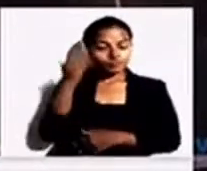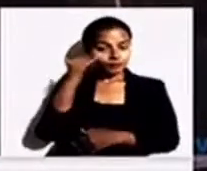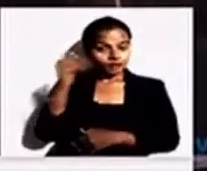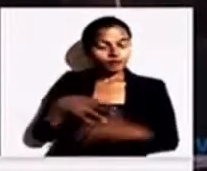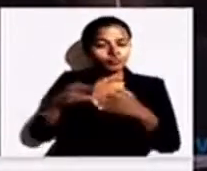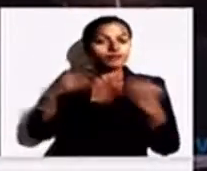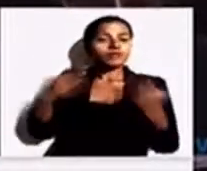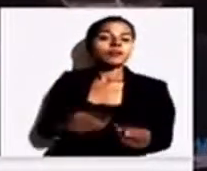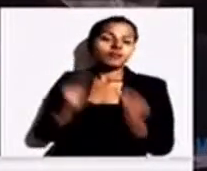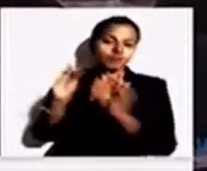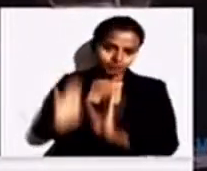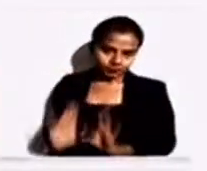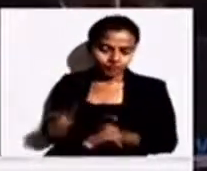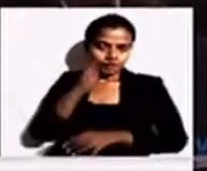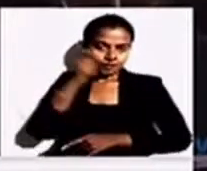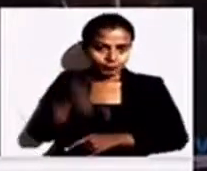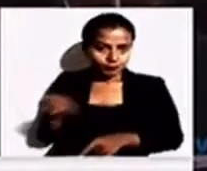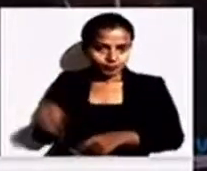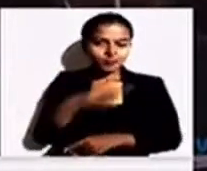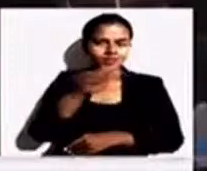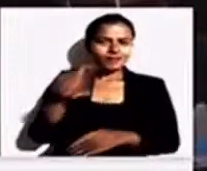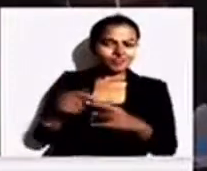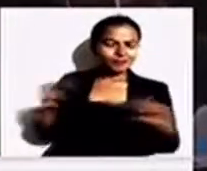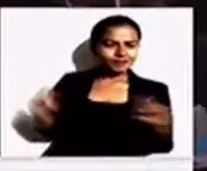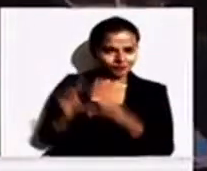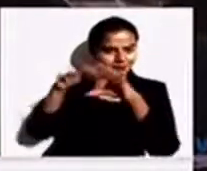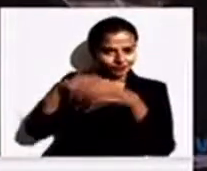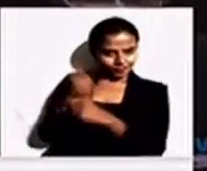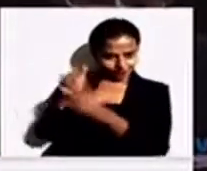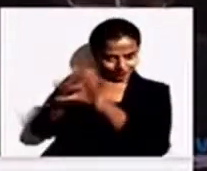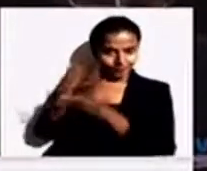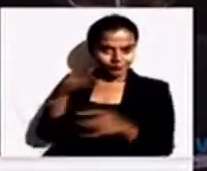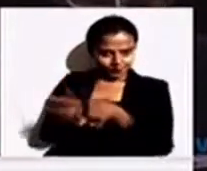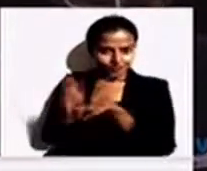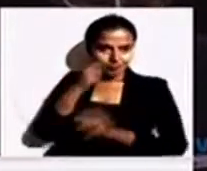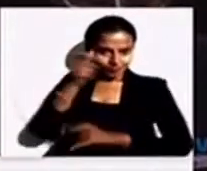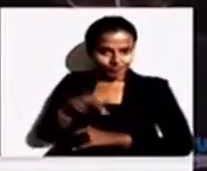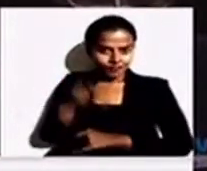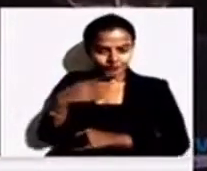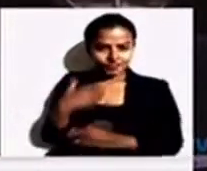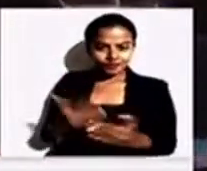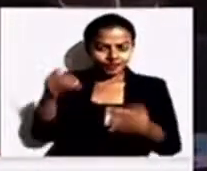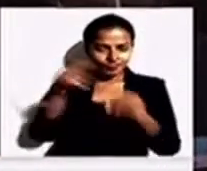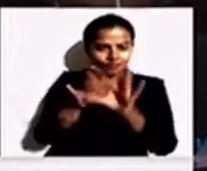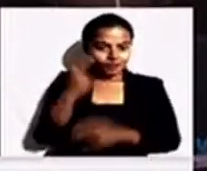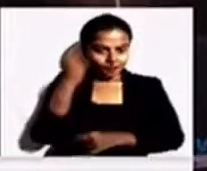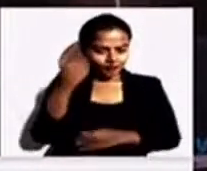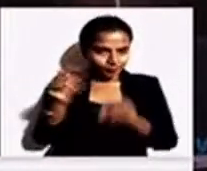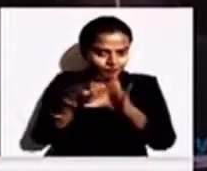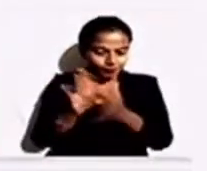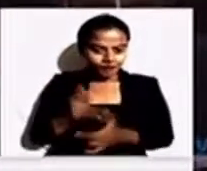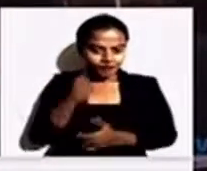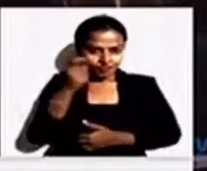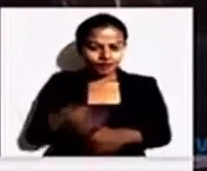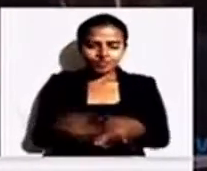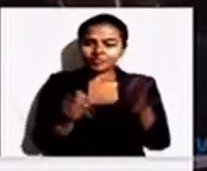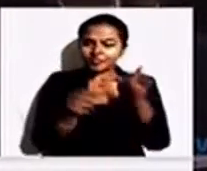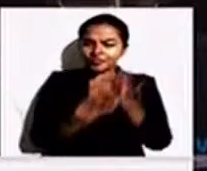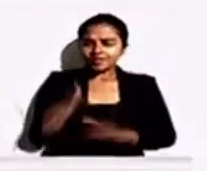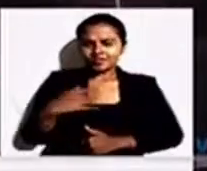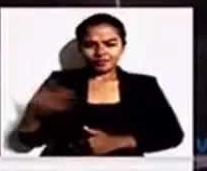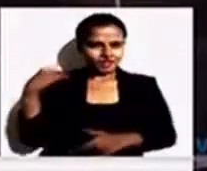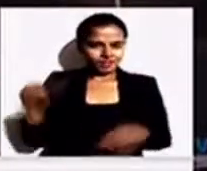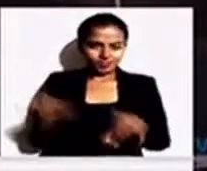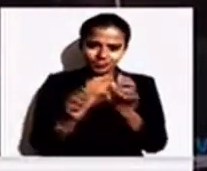this background in the government. I once responded to him over accusations that I had committed abuse as an army commander. After listening to my